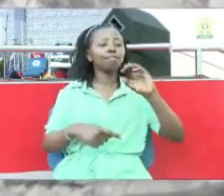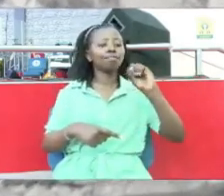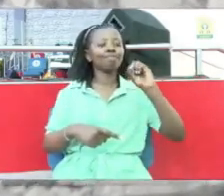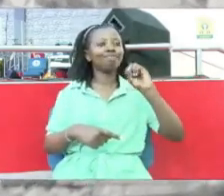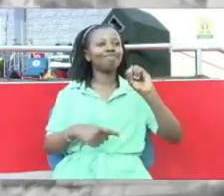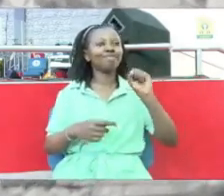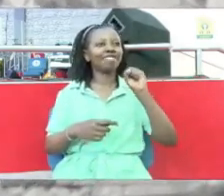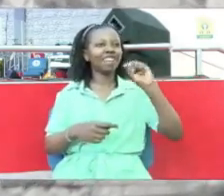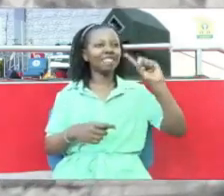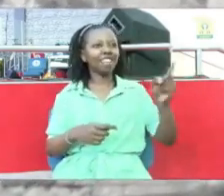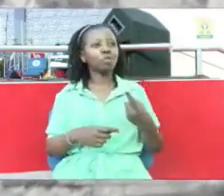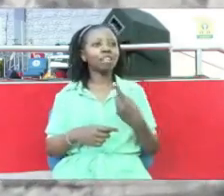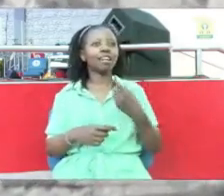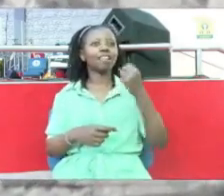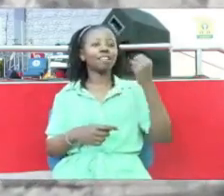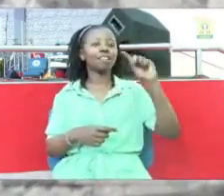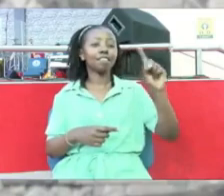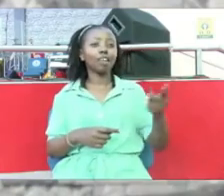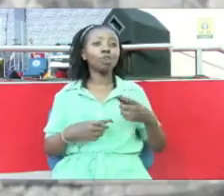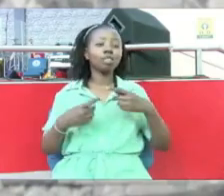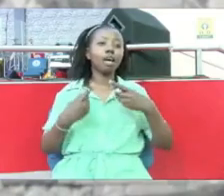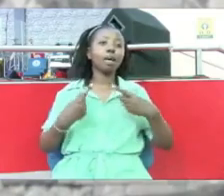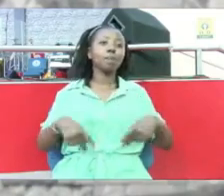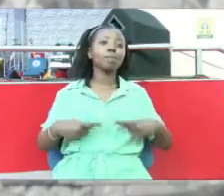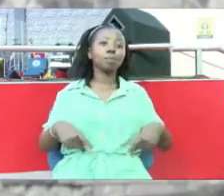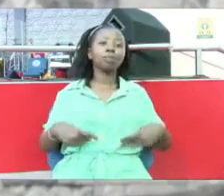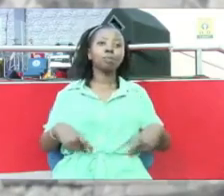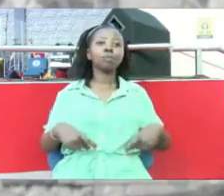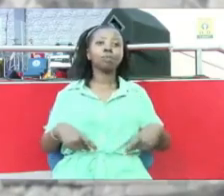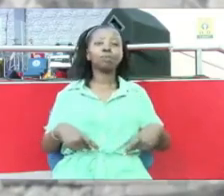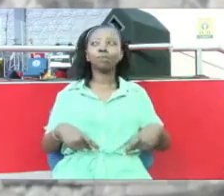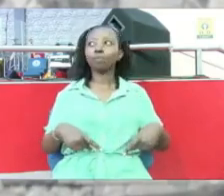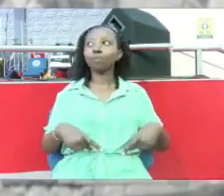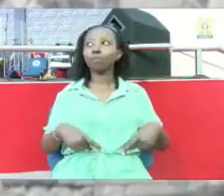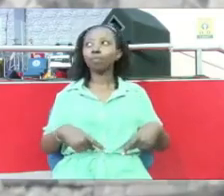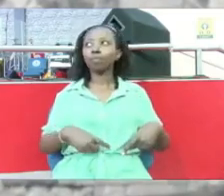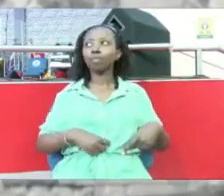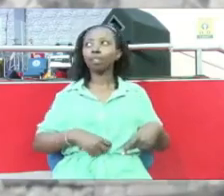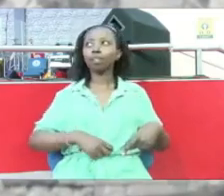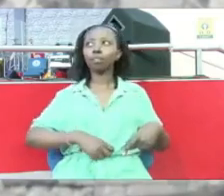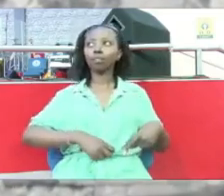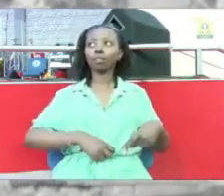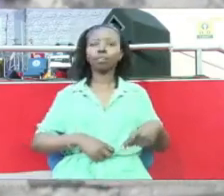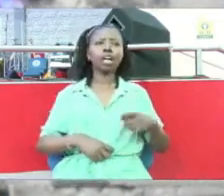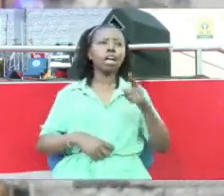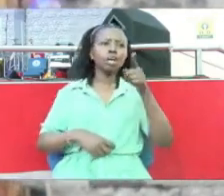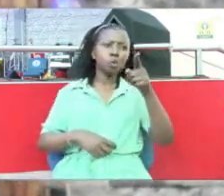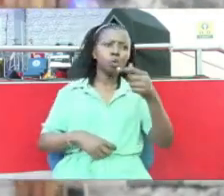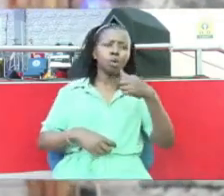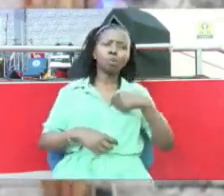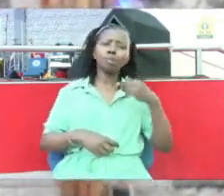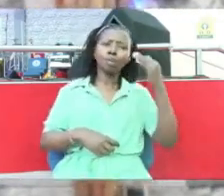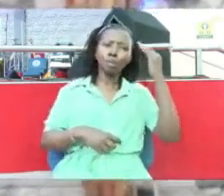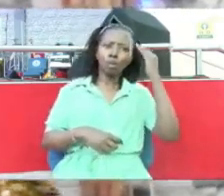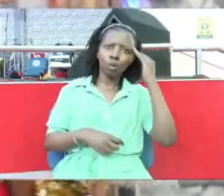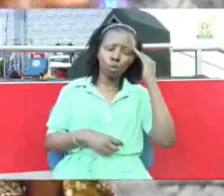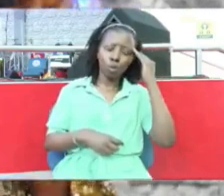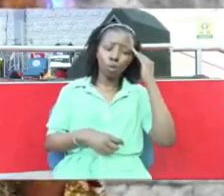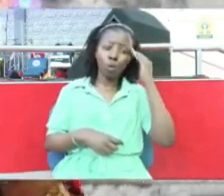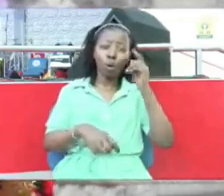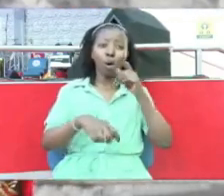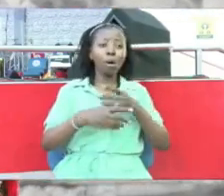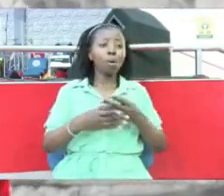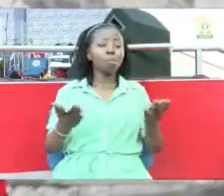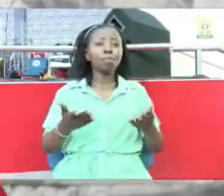mmoja akawa anahubiria watu umati wa 5,000. And as you and I know, where there are